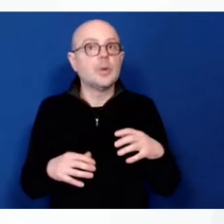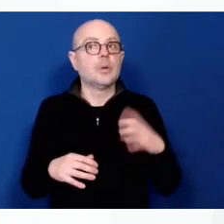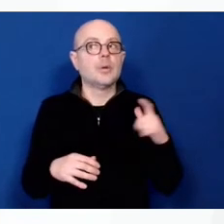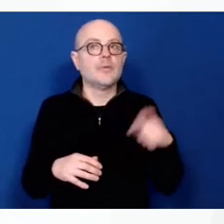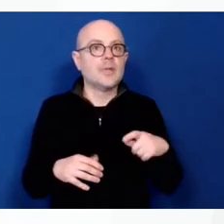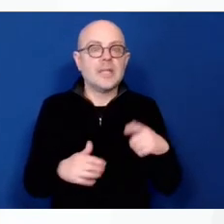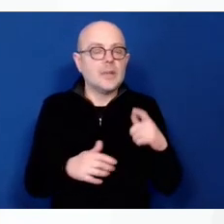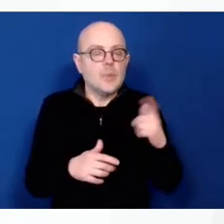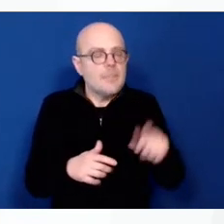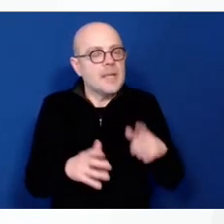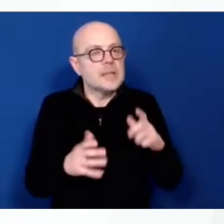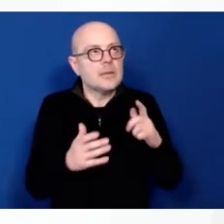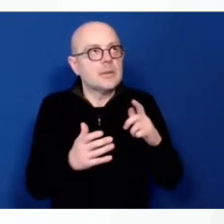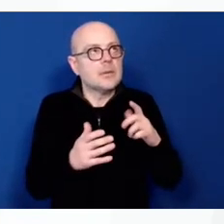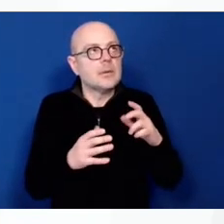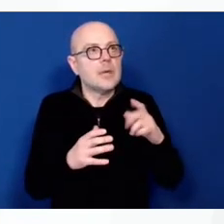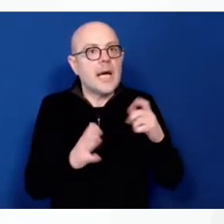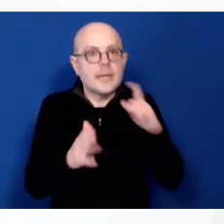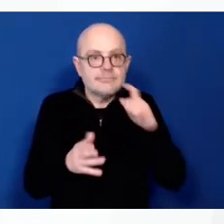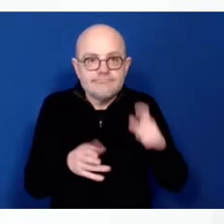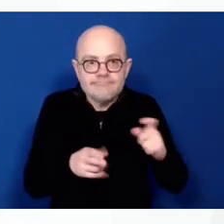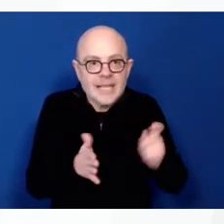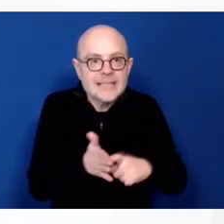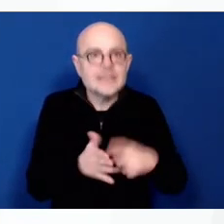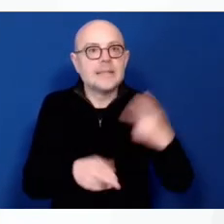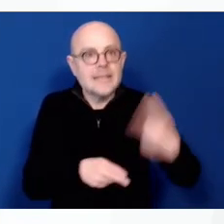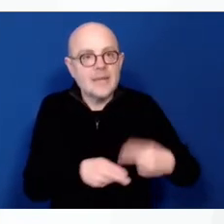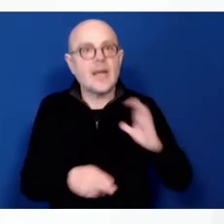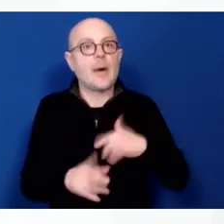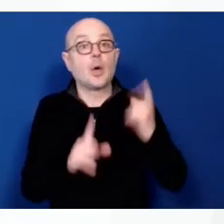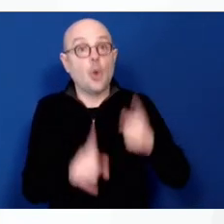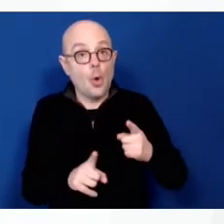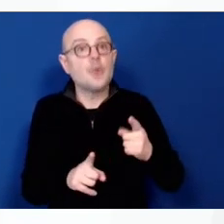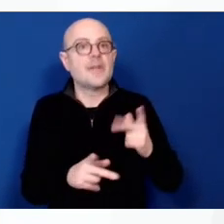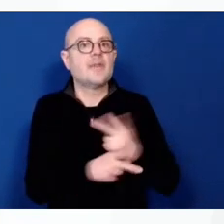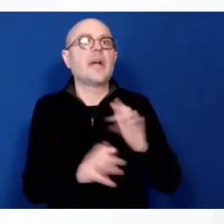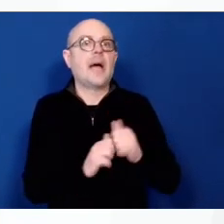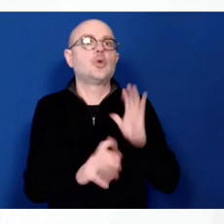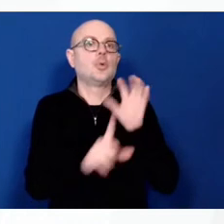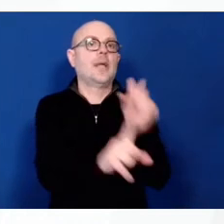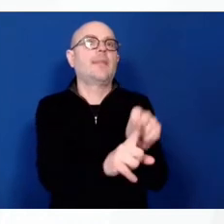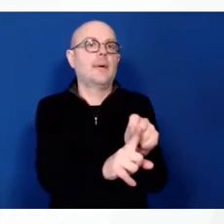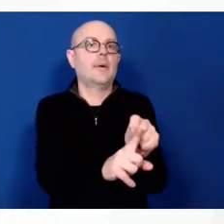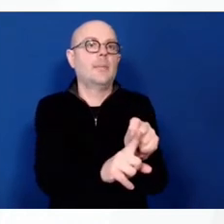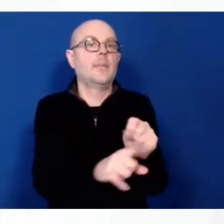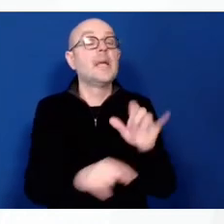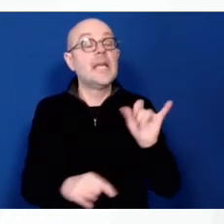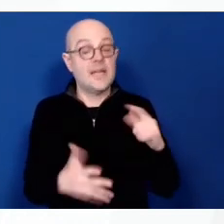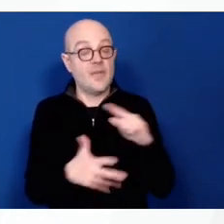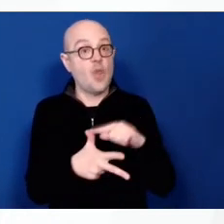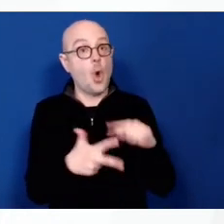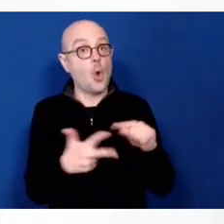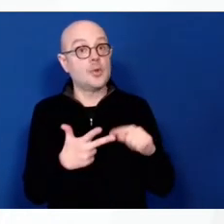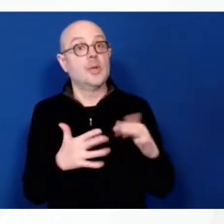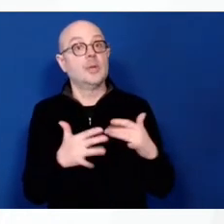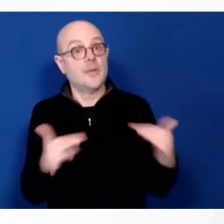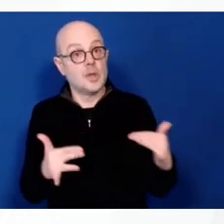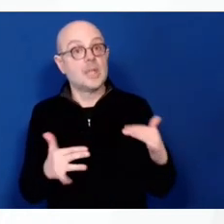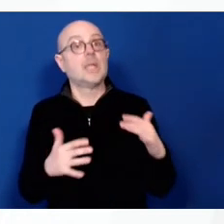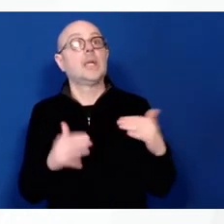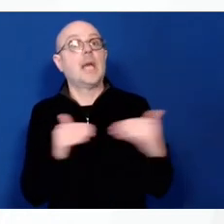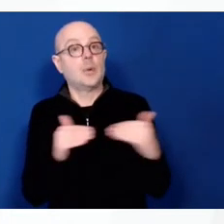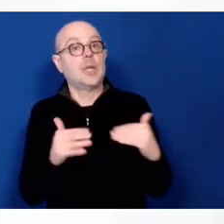to achieve them. If diversity, equity, and inclusion are core values, it is the responsibility of all of